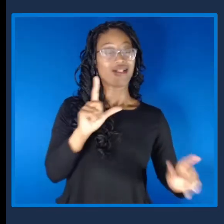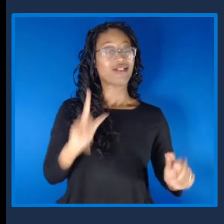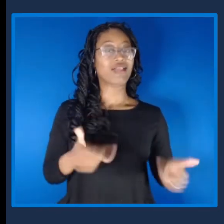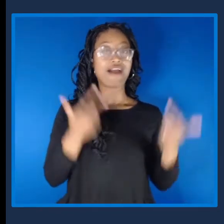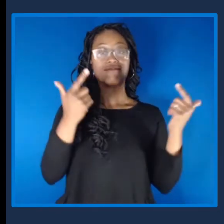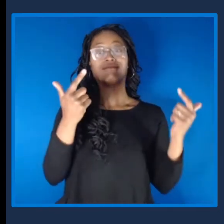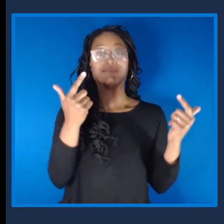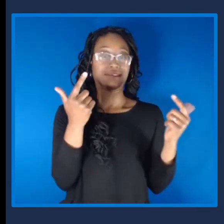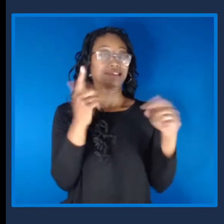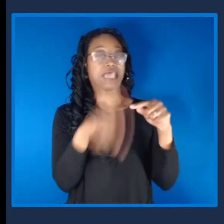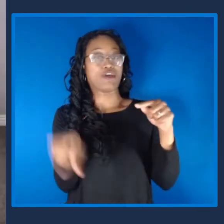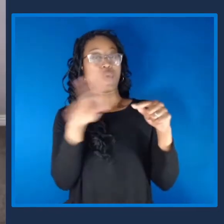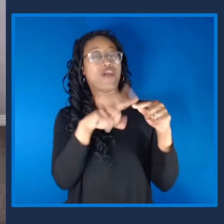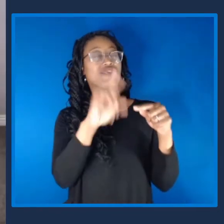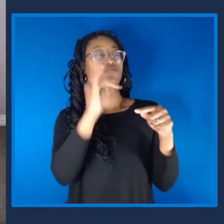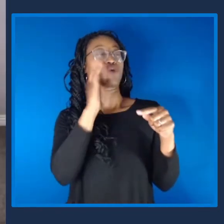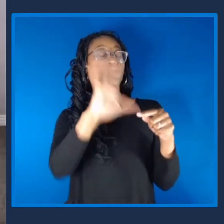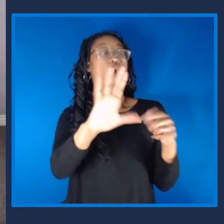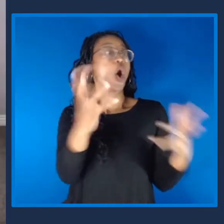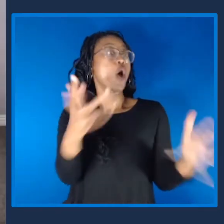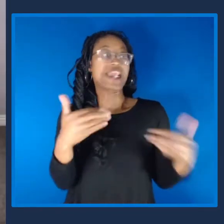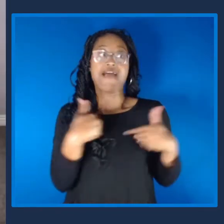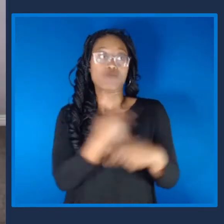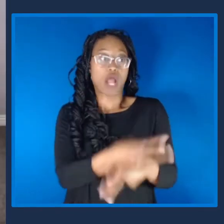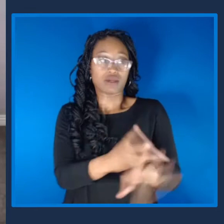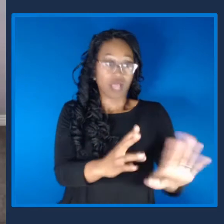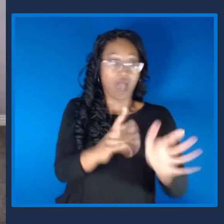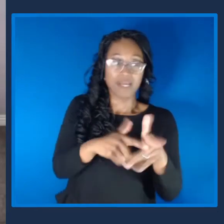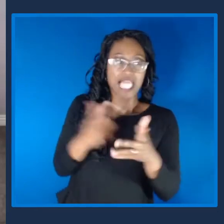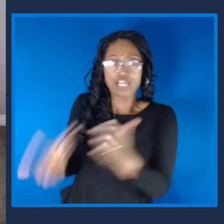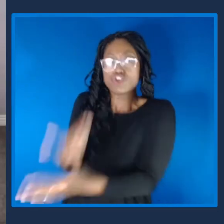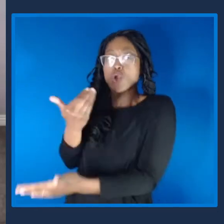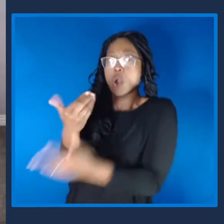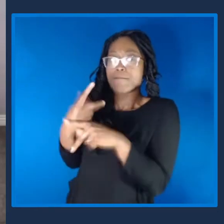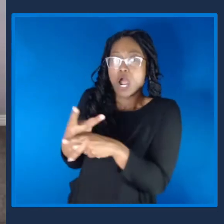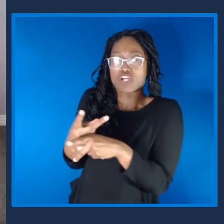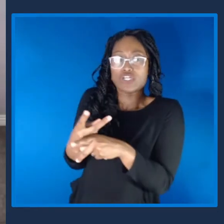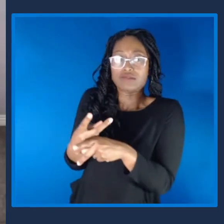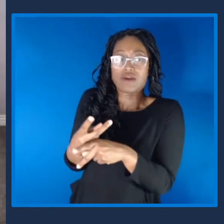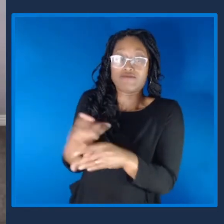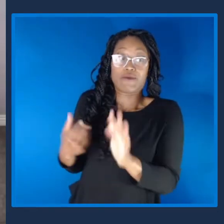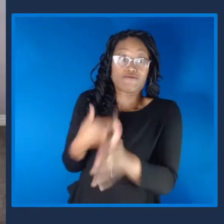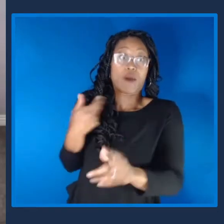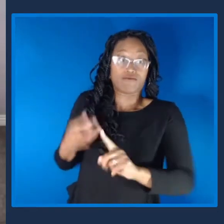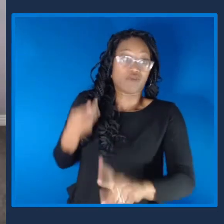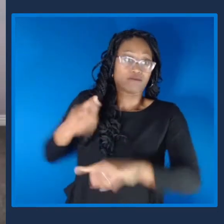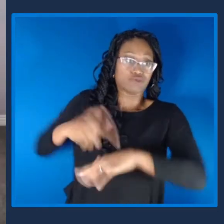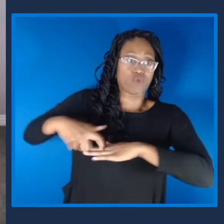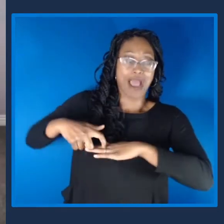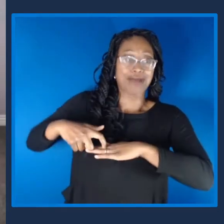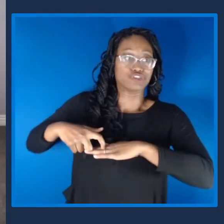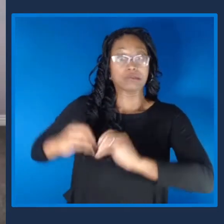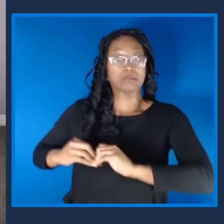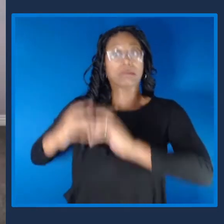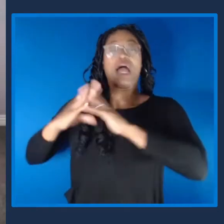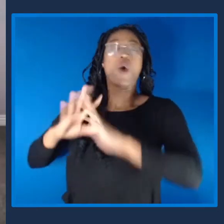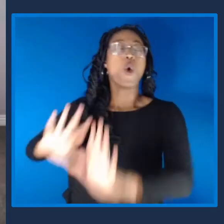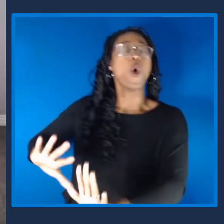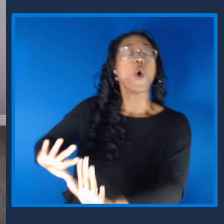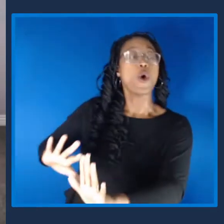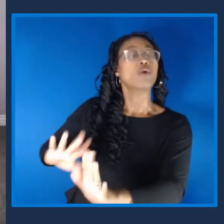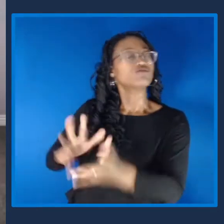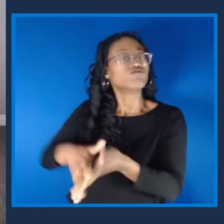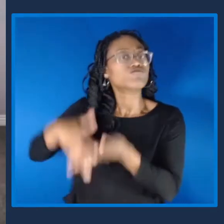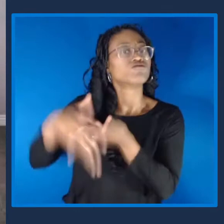to an existing product. If you're starting a brand new product from scratch, then absolutely please,